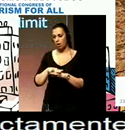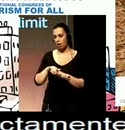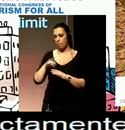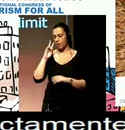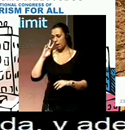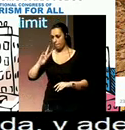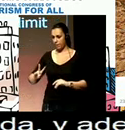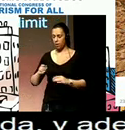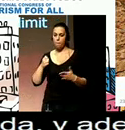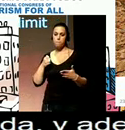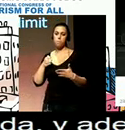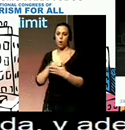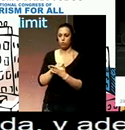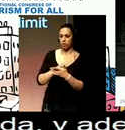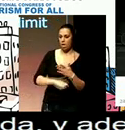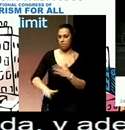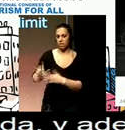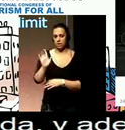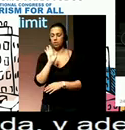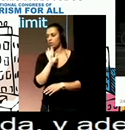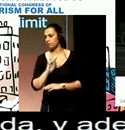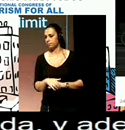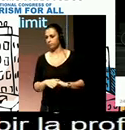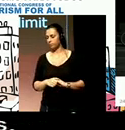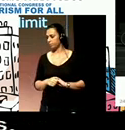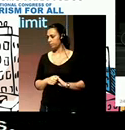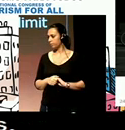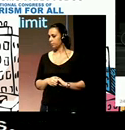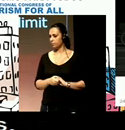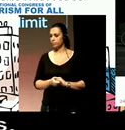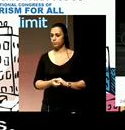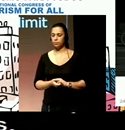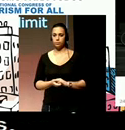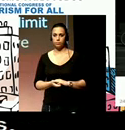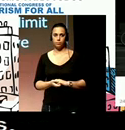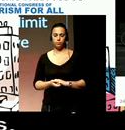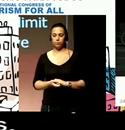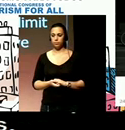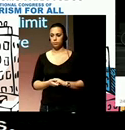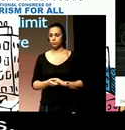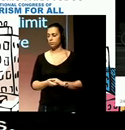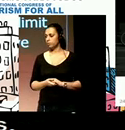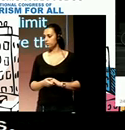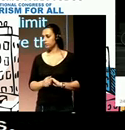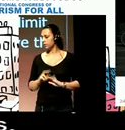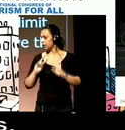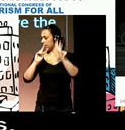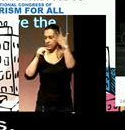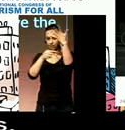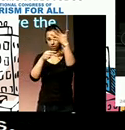us also to perceive the deepness, the depth of the buildings, of the houses.